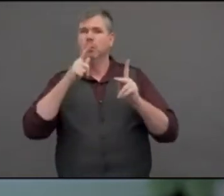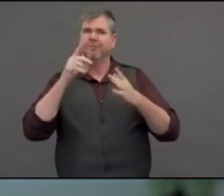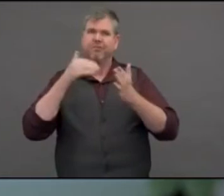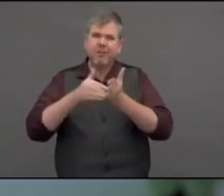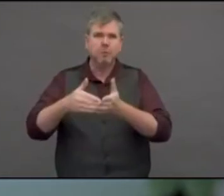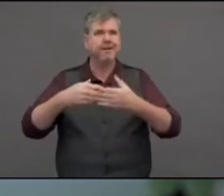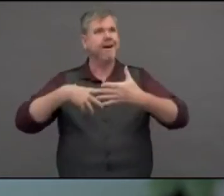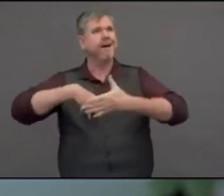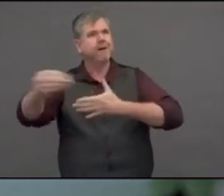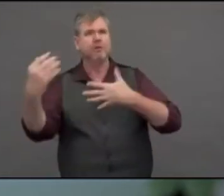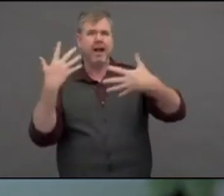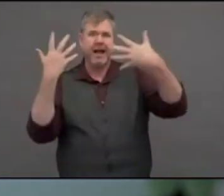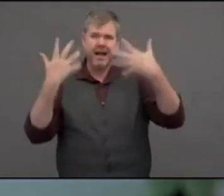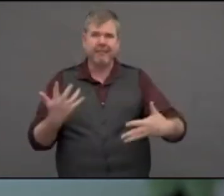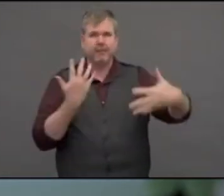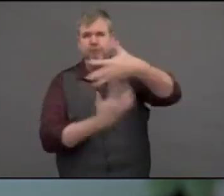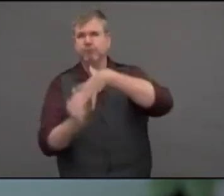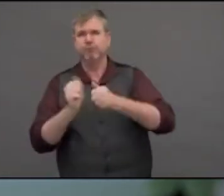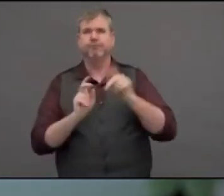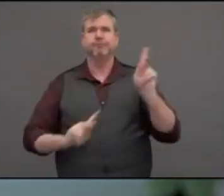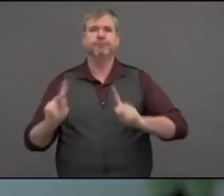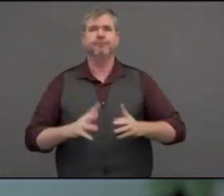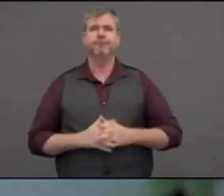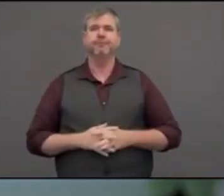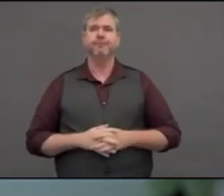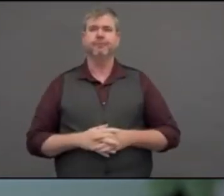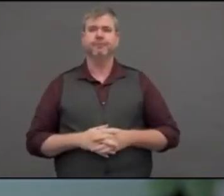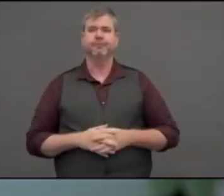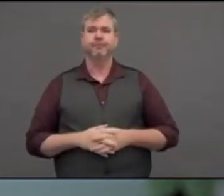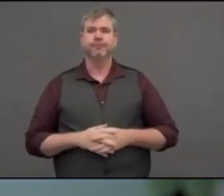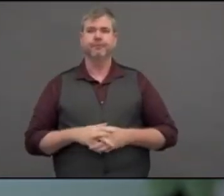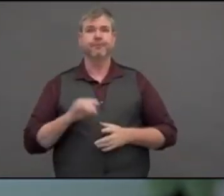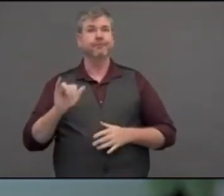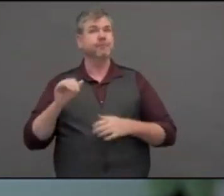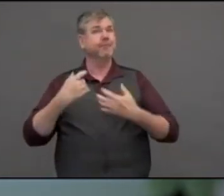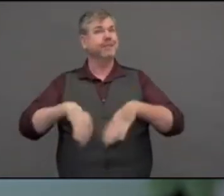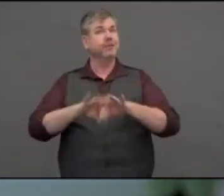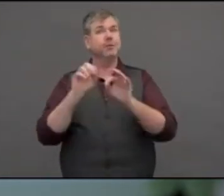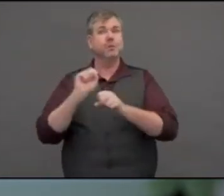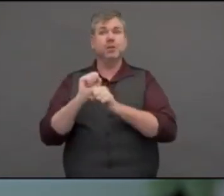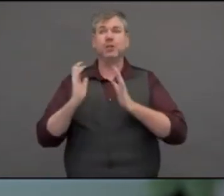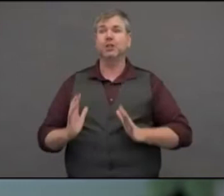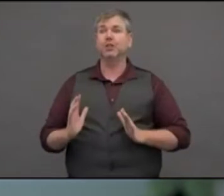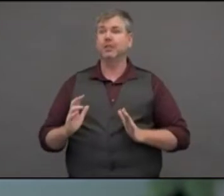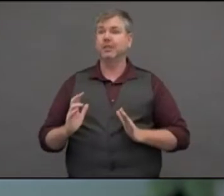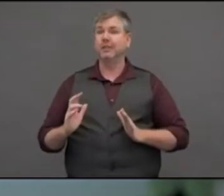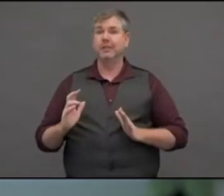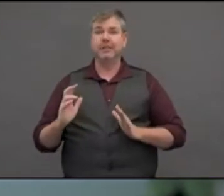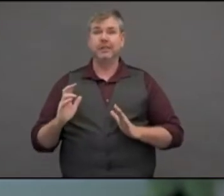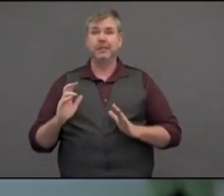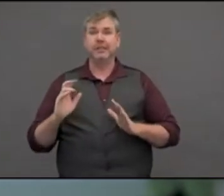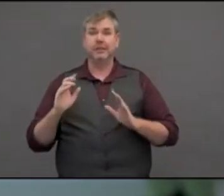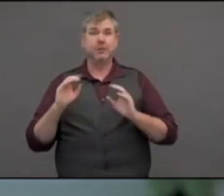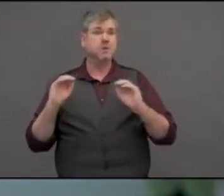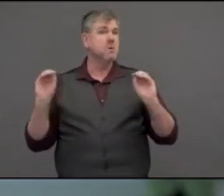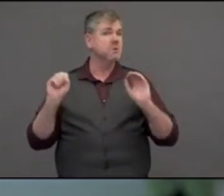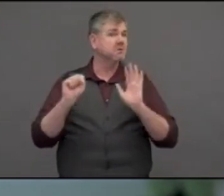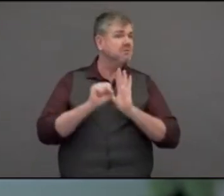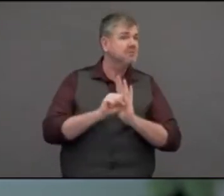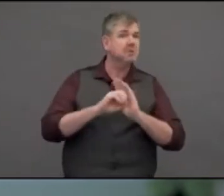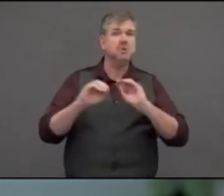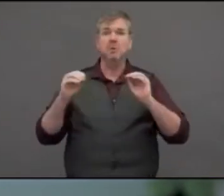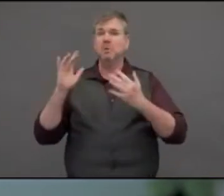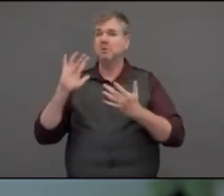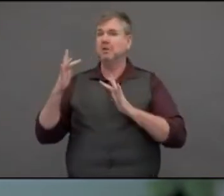Those essential workers, even if they're not symptomatic and even if they're not a close contact to a case, can and should